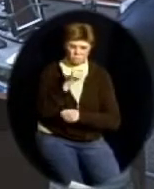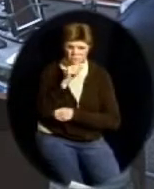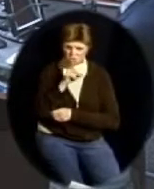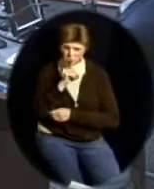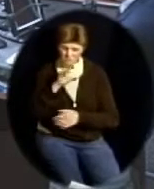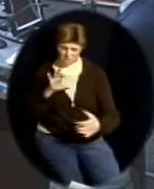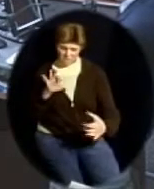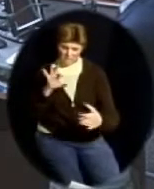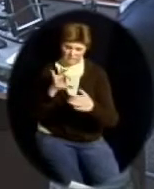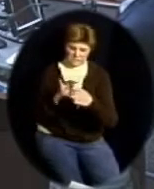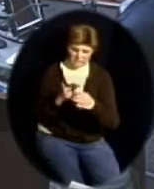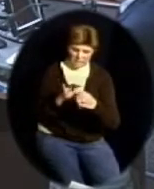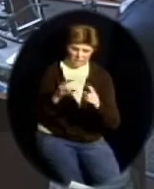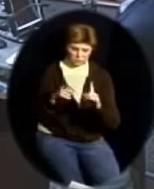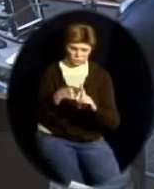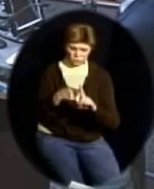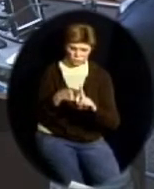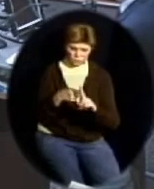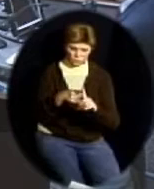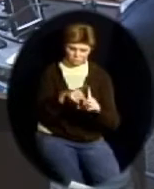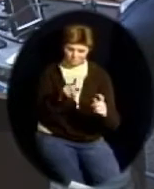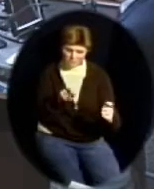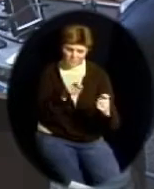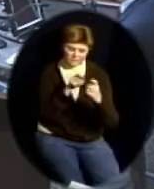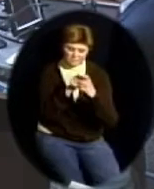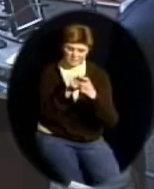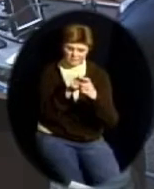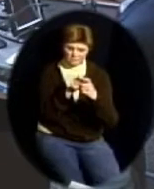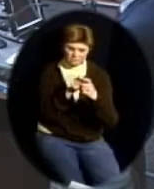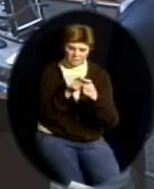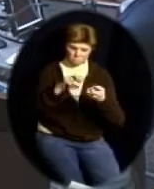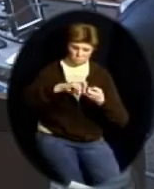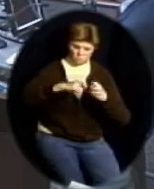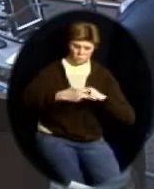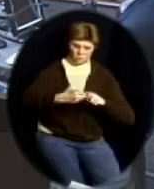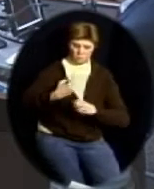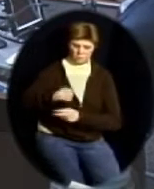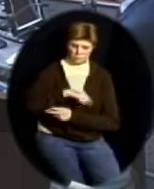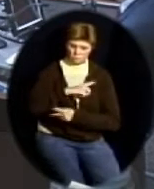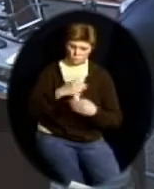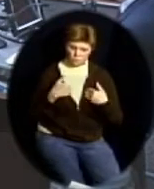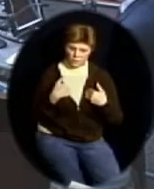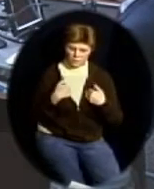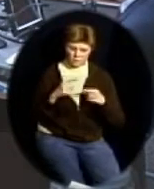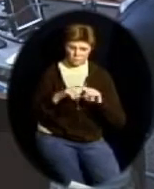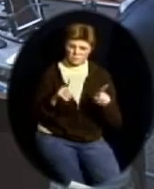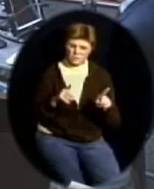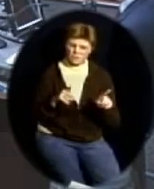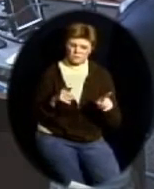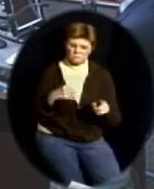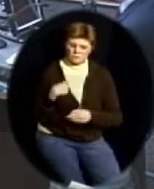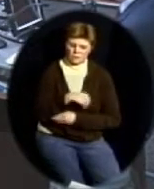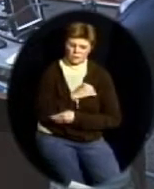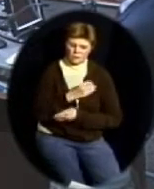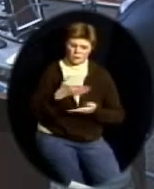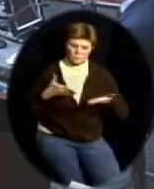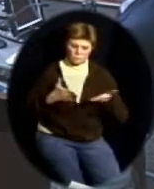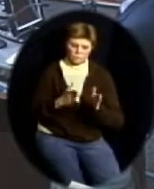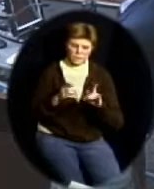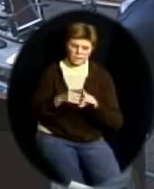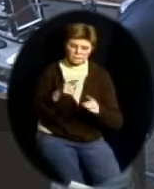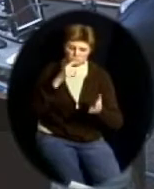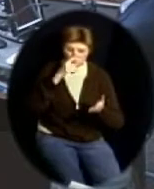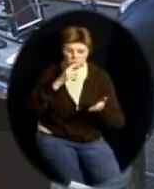particular immediate issue that we're dealing with, but for monitoring purposes and opportunities for the board to ask